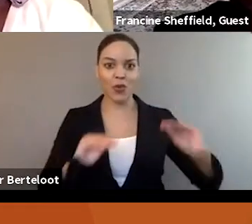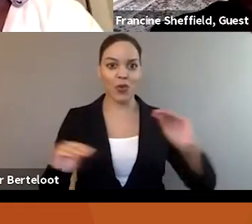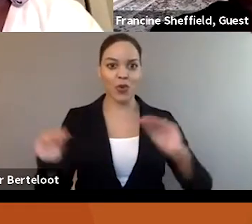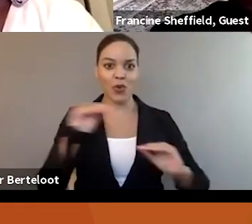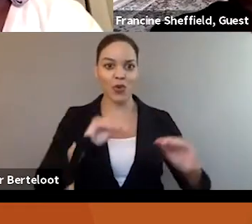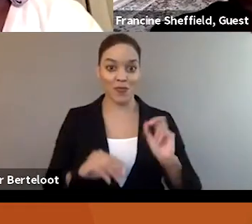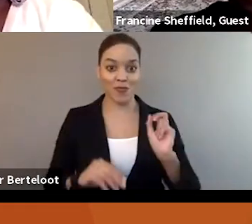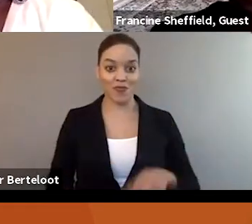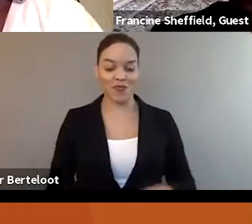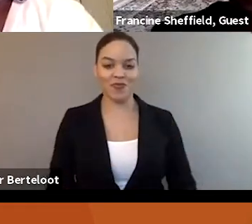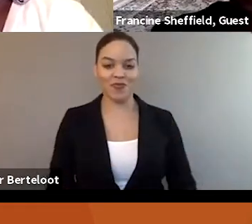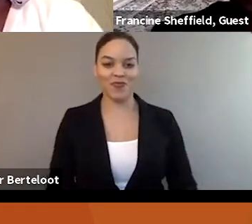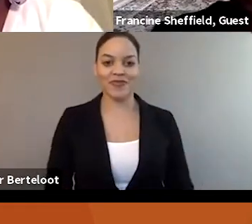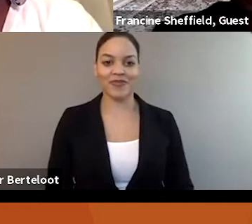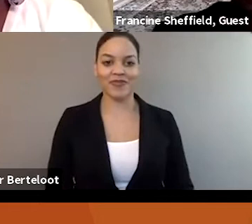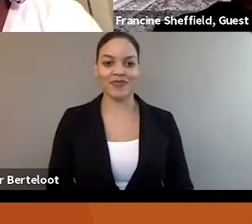comfy.